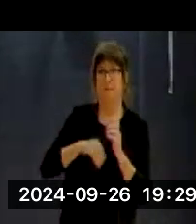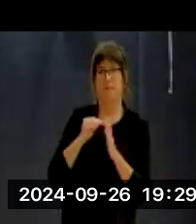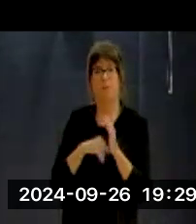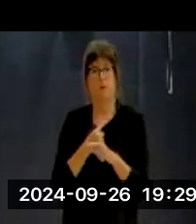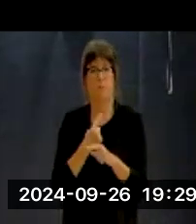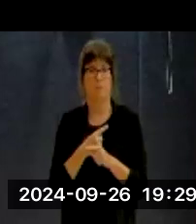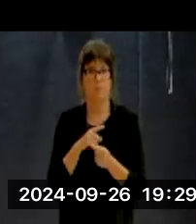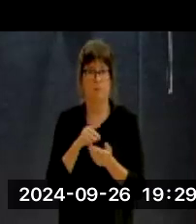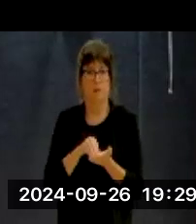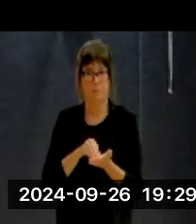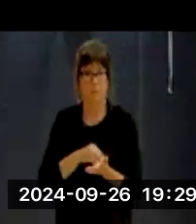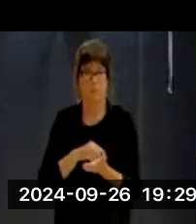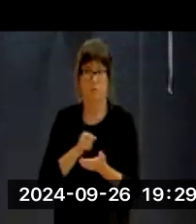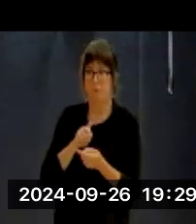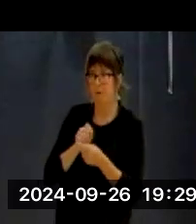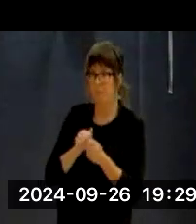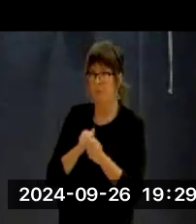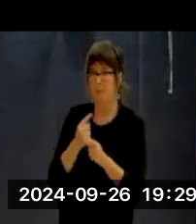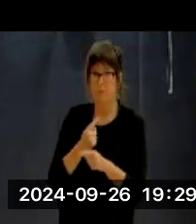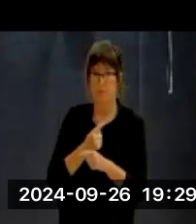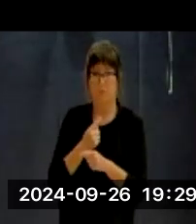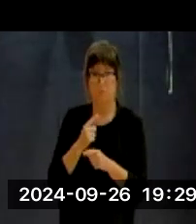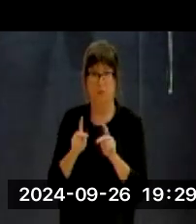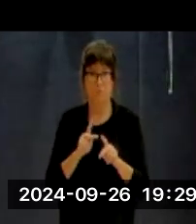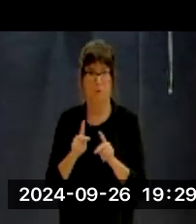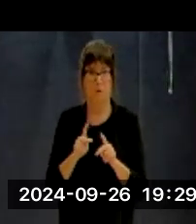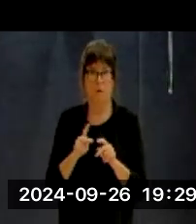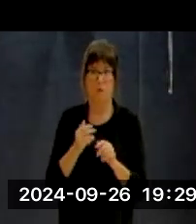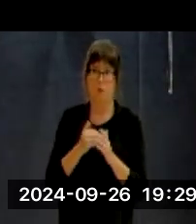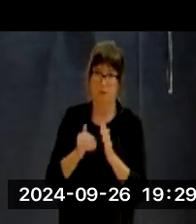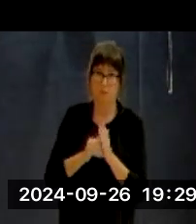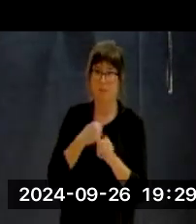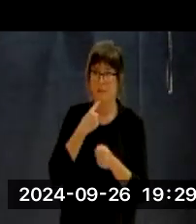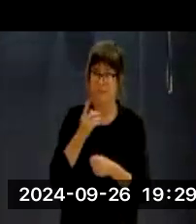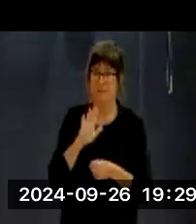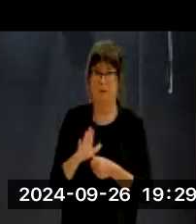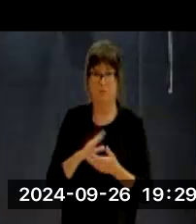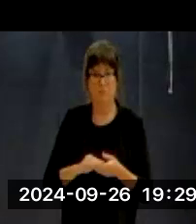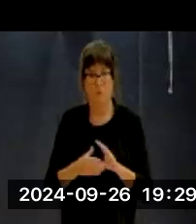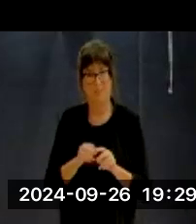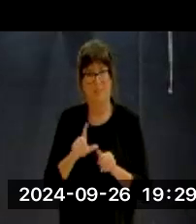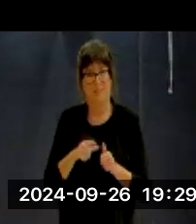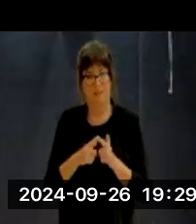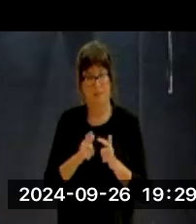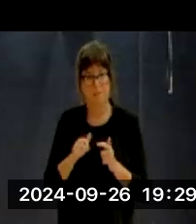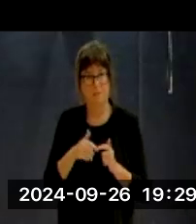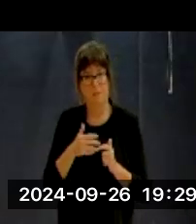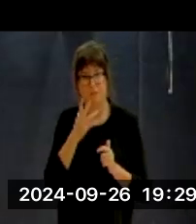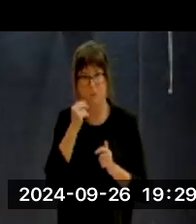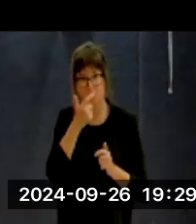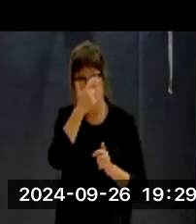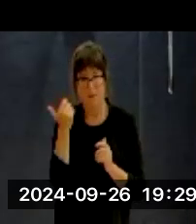meet with the proper people over and over again, telling their stories and reliving the trauma. We need less